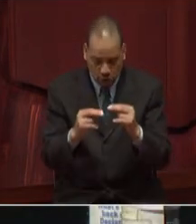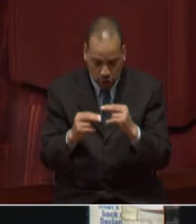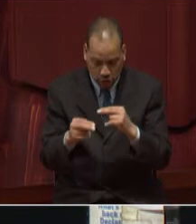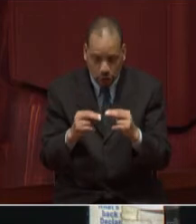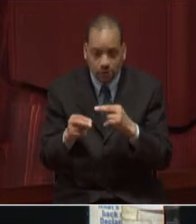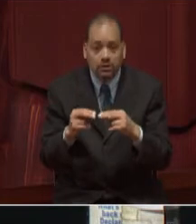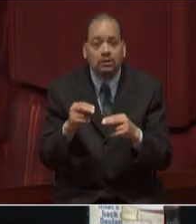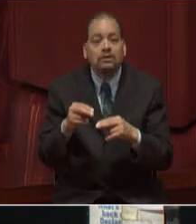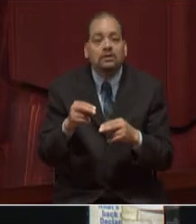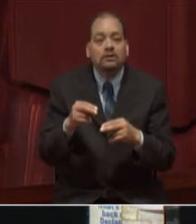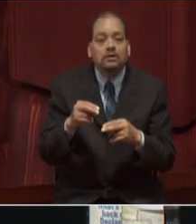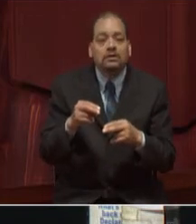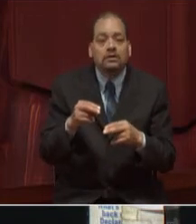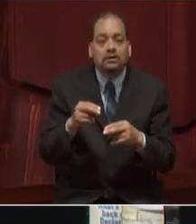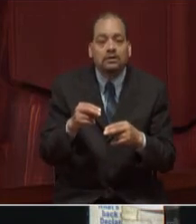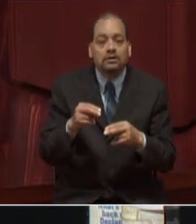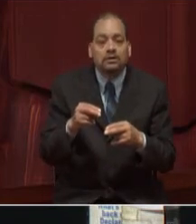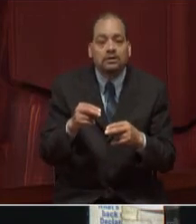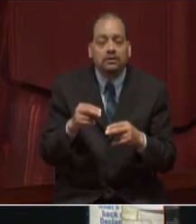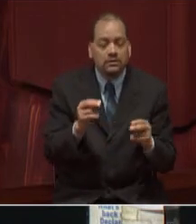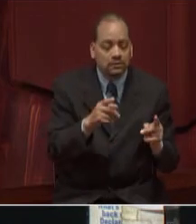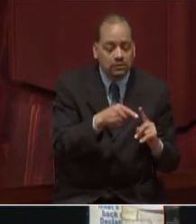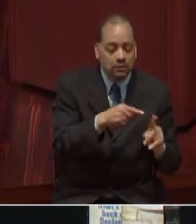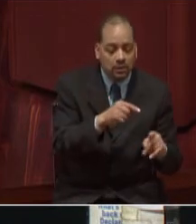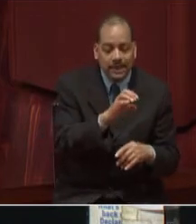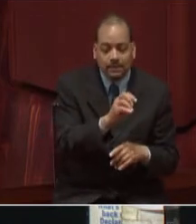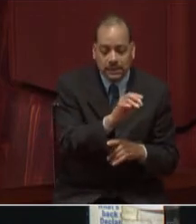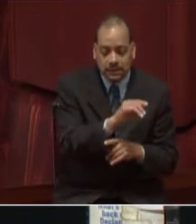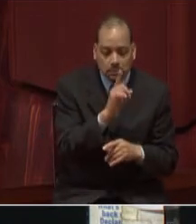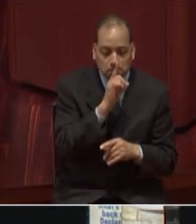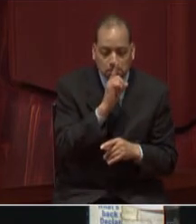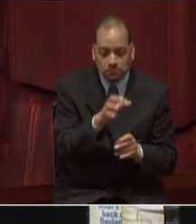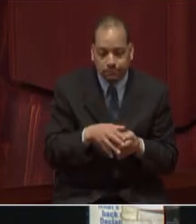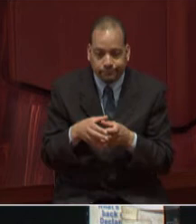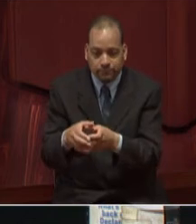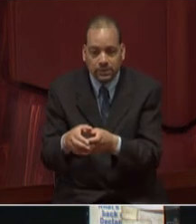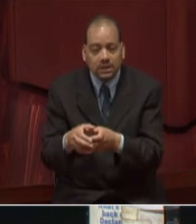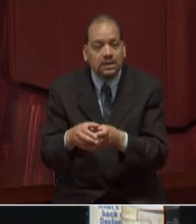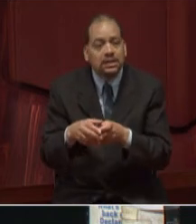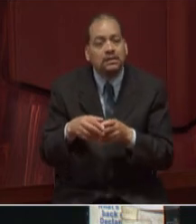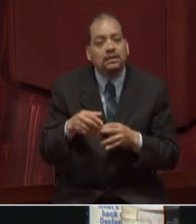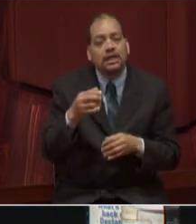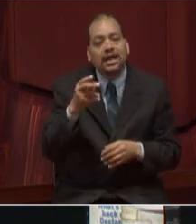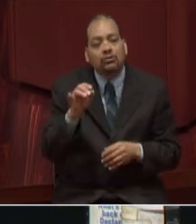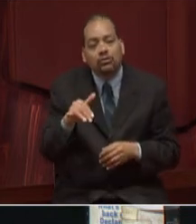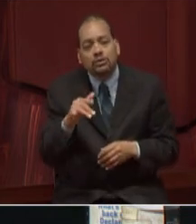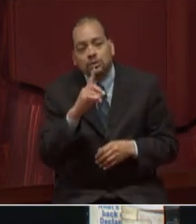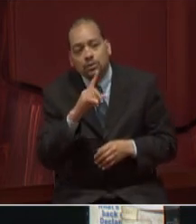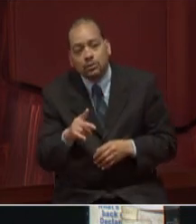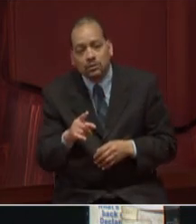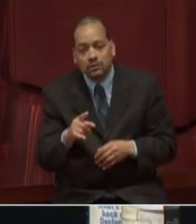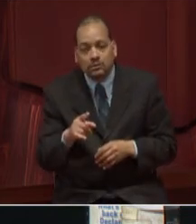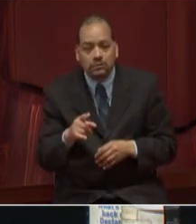We were in Paris for another reason. And Henry had to sort of camouflage why we were there. So he left me and